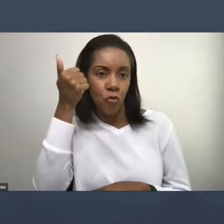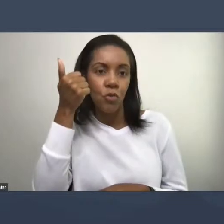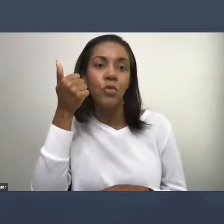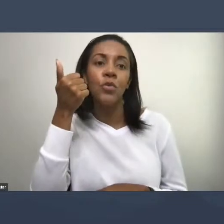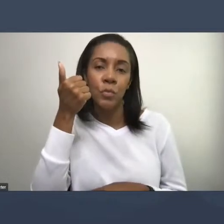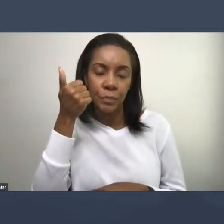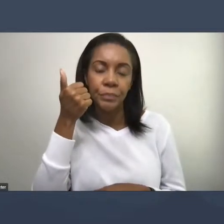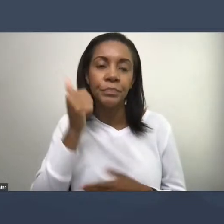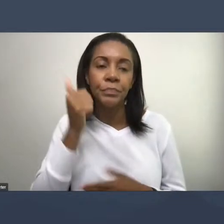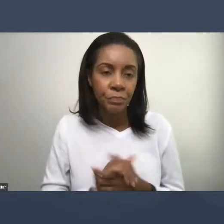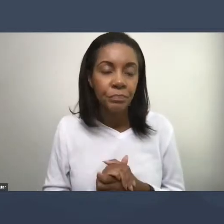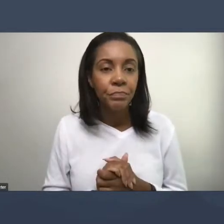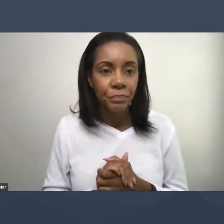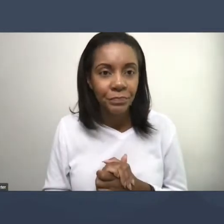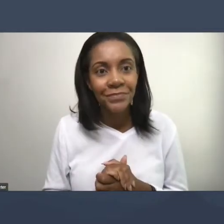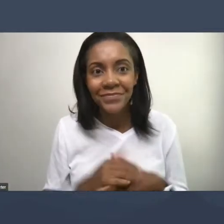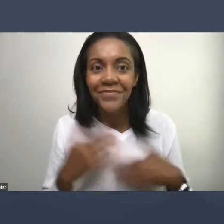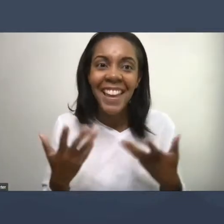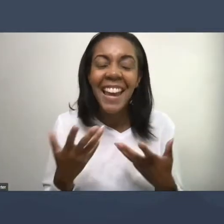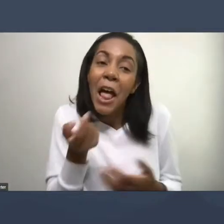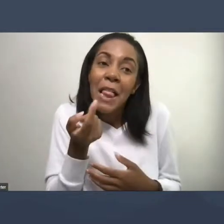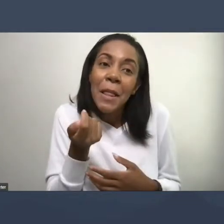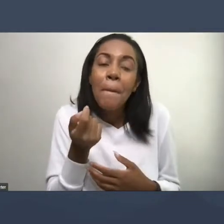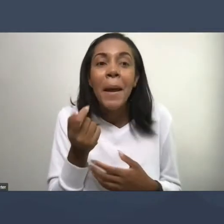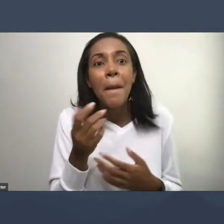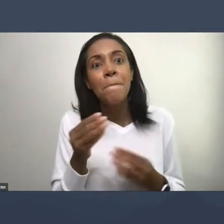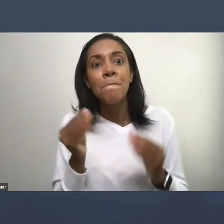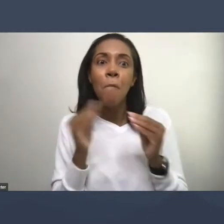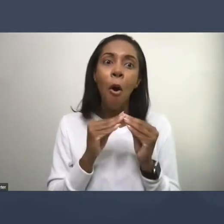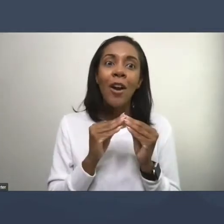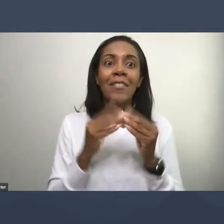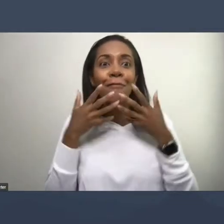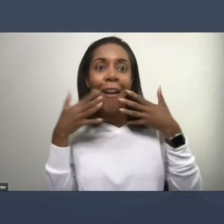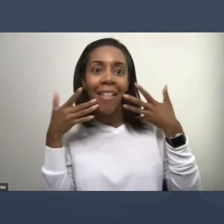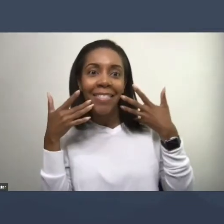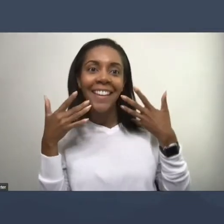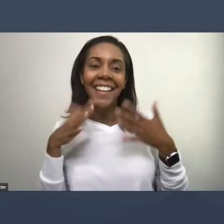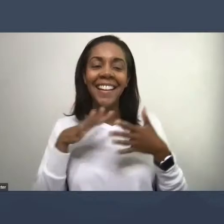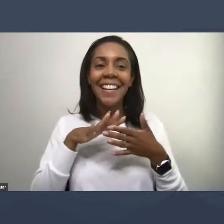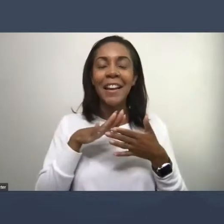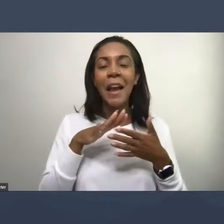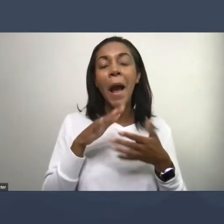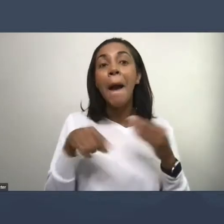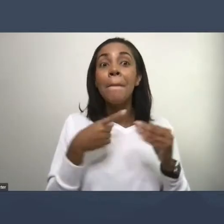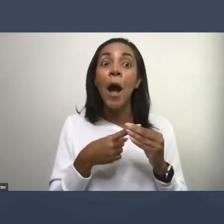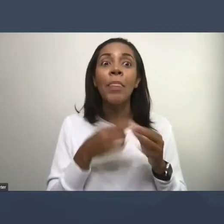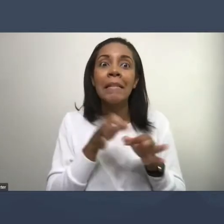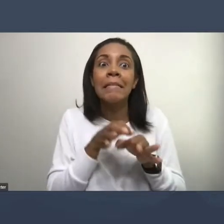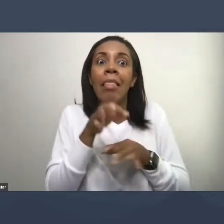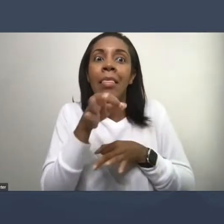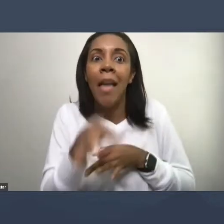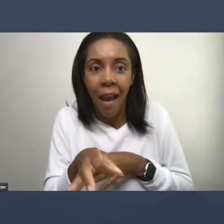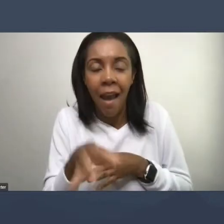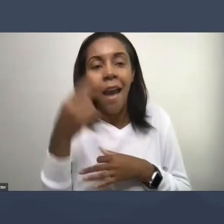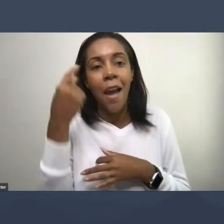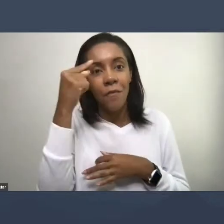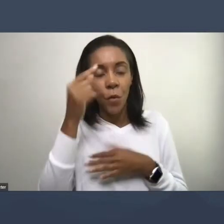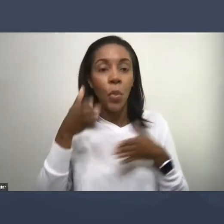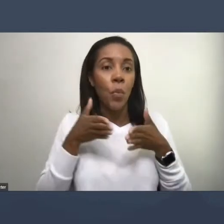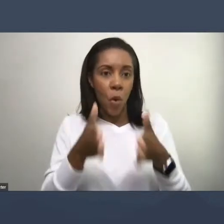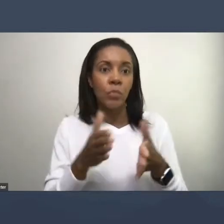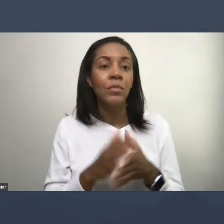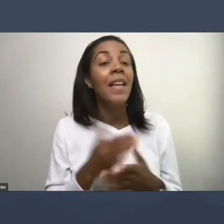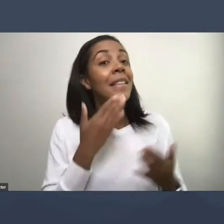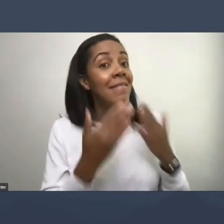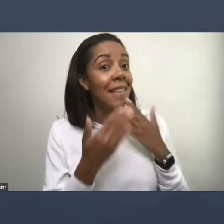and are a little nicer about when there's a delay for the road being paved. Absolutely. Okay,